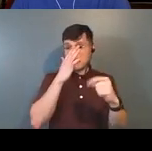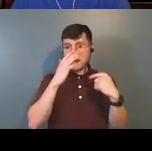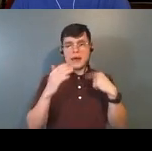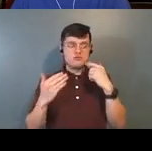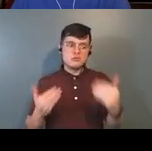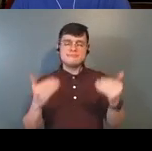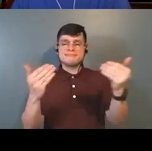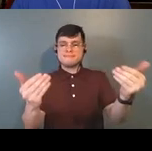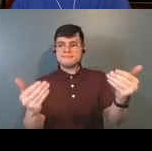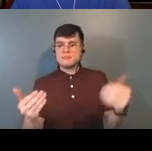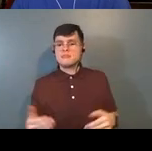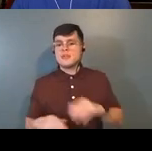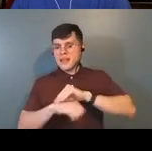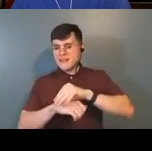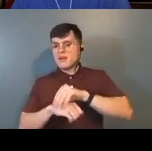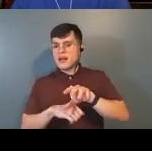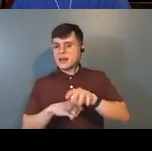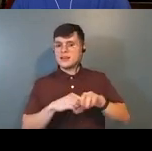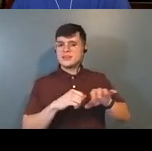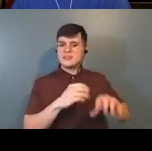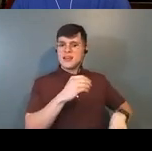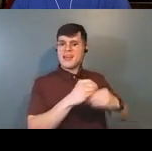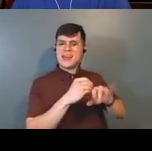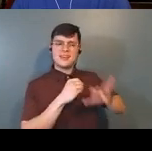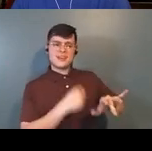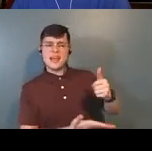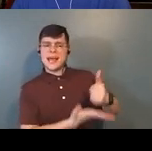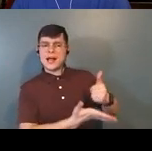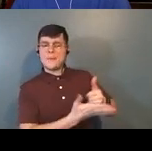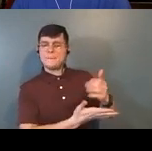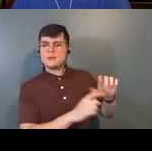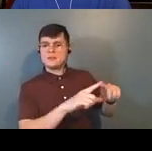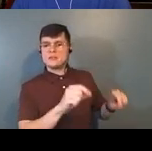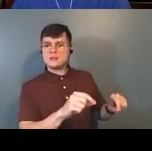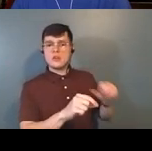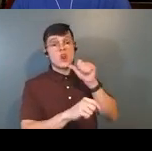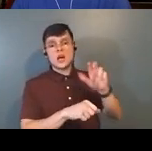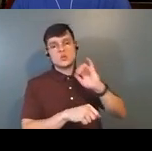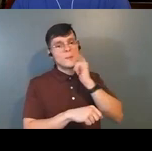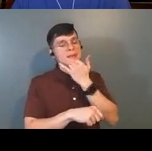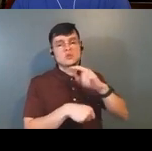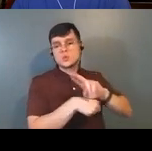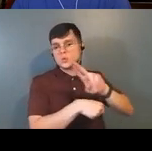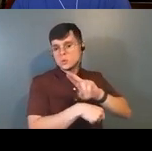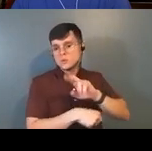I just advise possibly adding a help section about not misusing it.